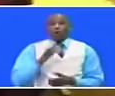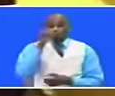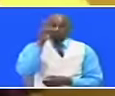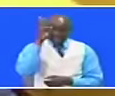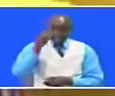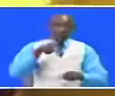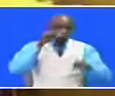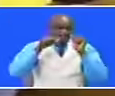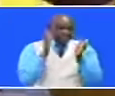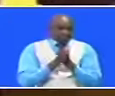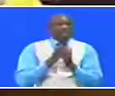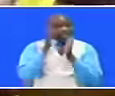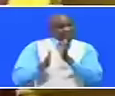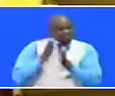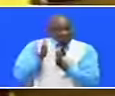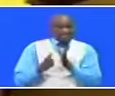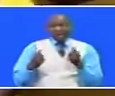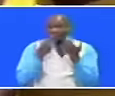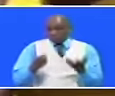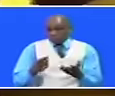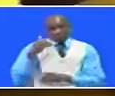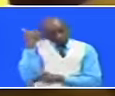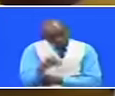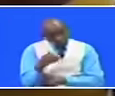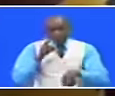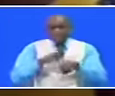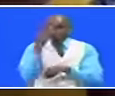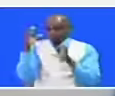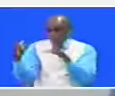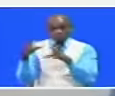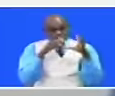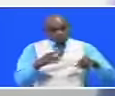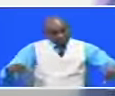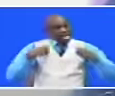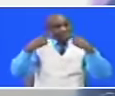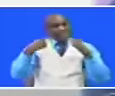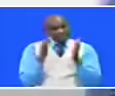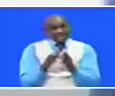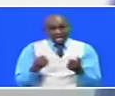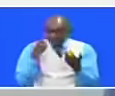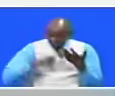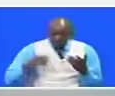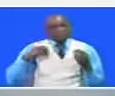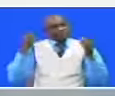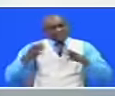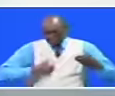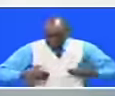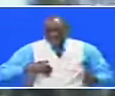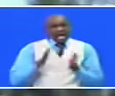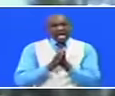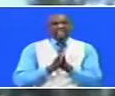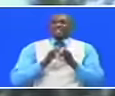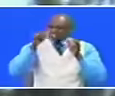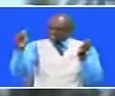ODM nominations in Naivasha were called off after two warring groups clashed, leaving scores injured and voting